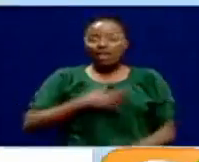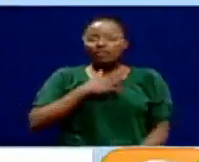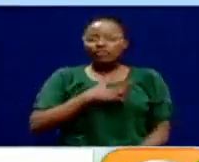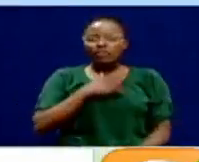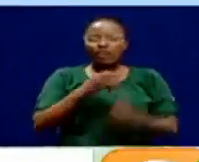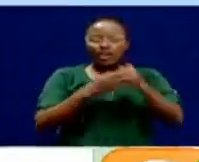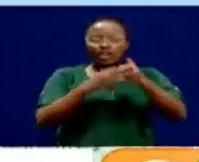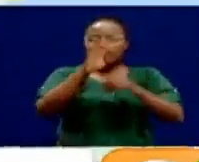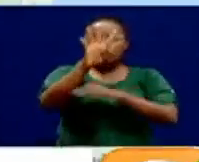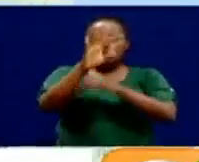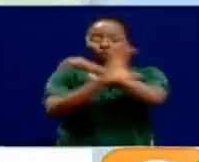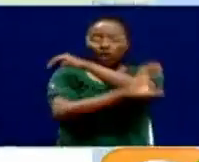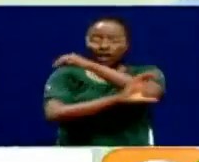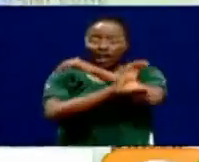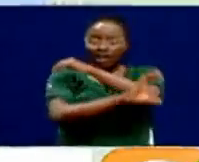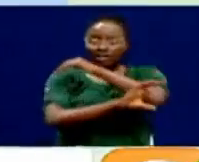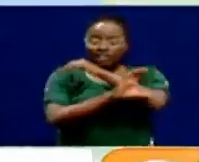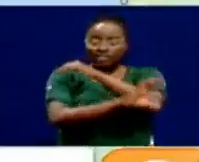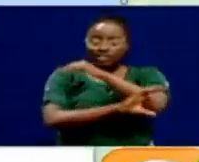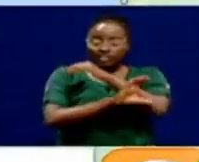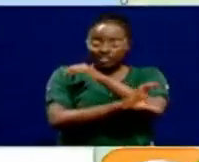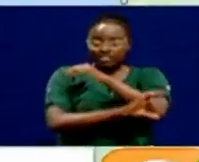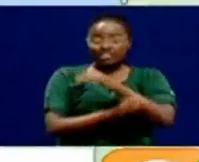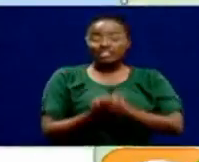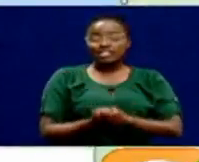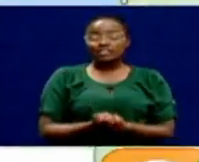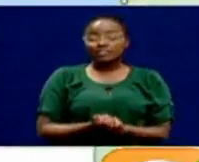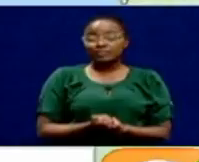visited 84 countries and territories,